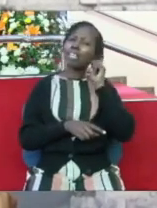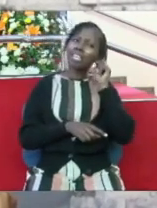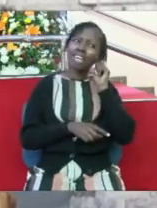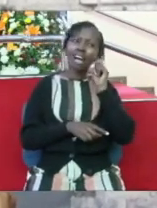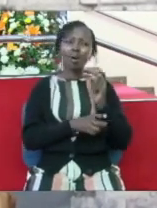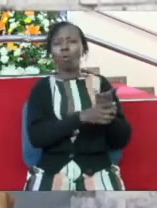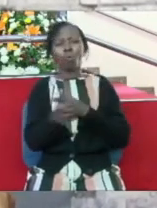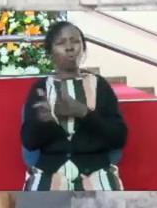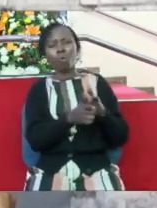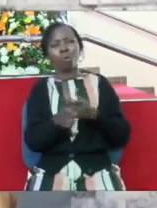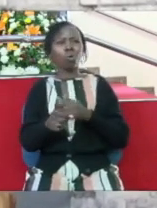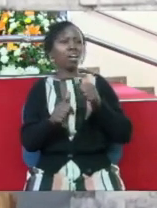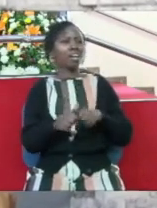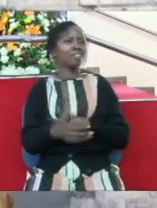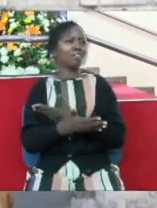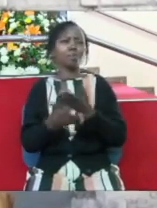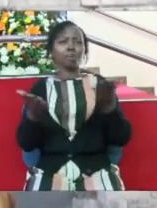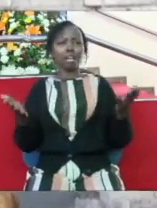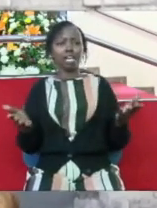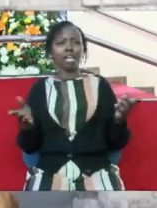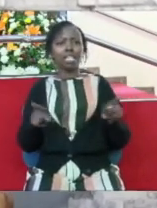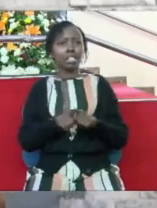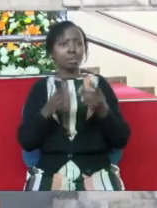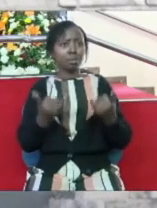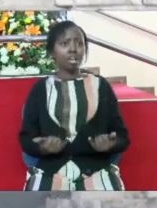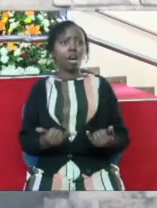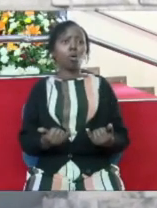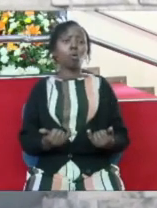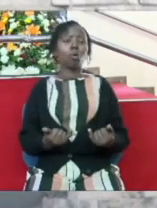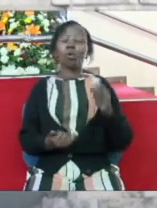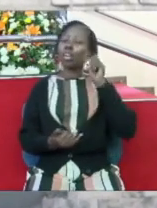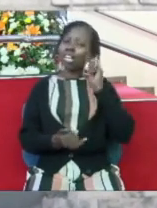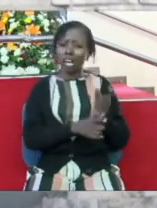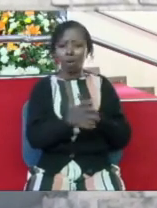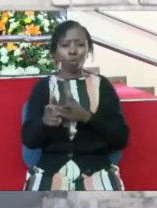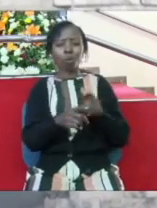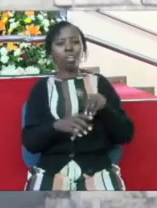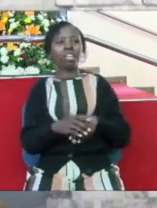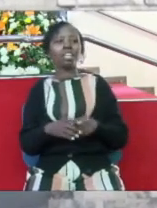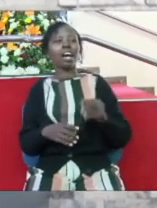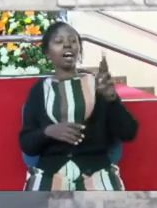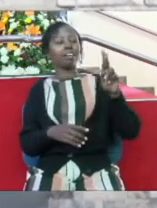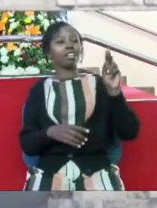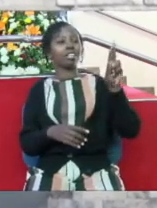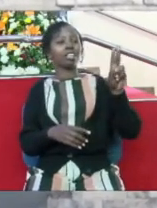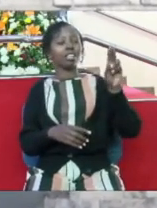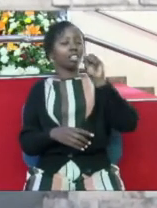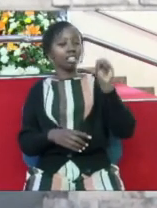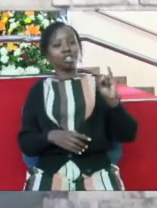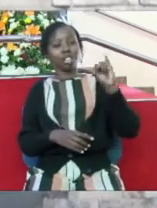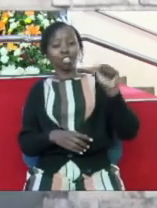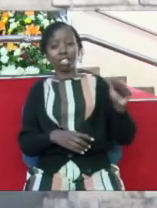To mention one, in the recent past it's been Ukraine and Russia. Mambo ya Ukraine na Russia. And so you are hearing of war both internal